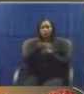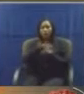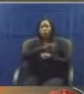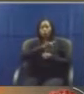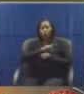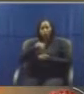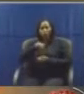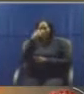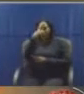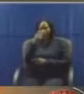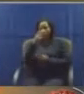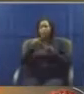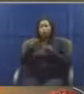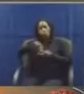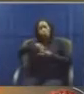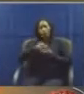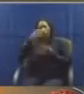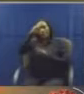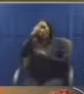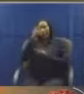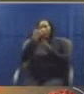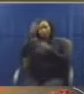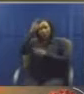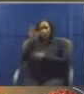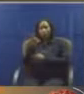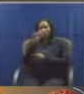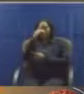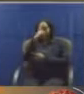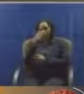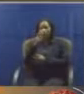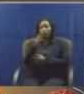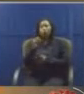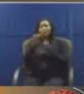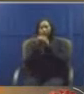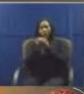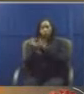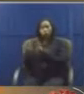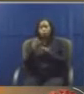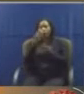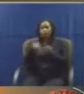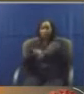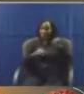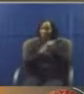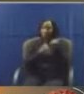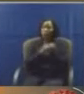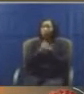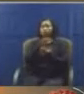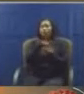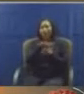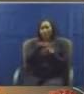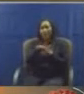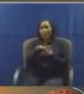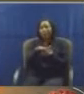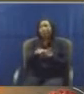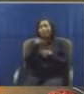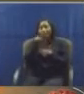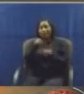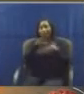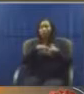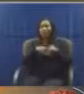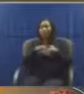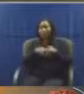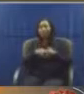and we believe, and as government also, we believe that we have to do something in supporting the families. It is for that reason, for instance, that the Department